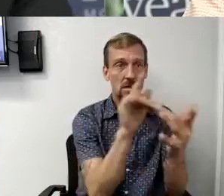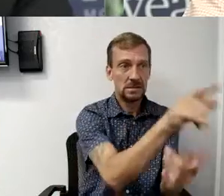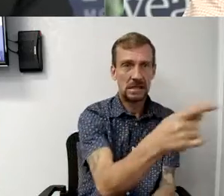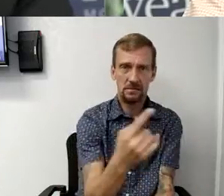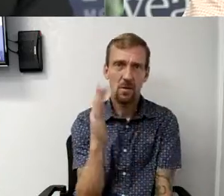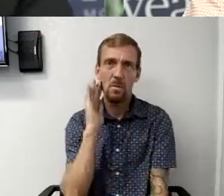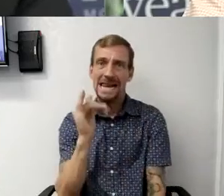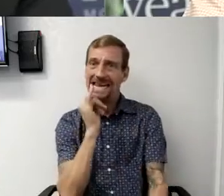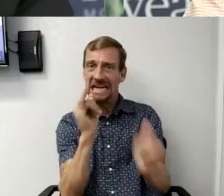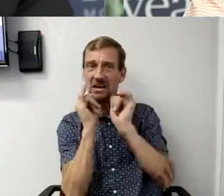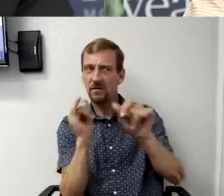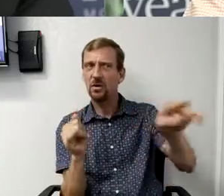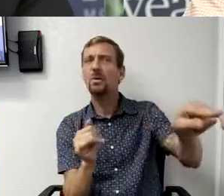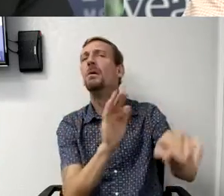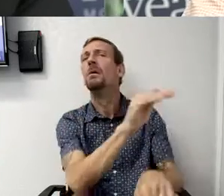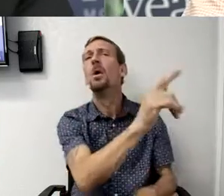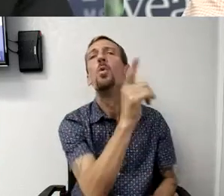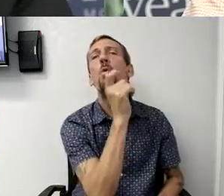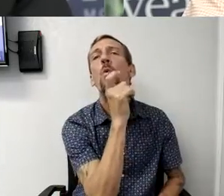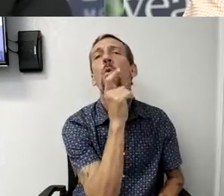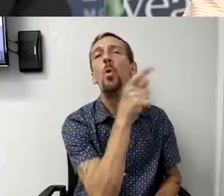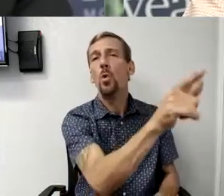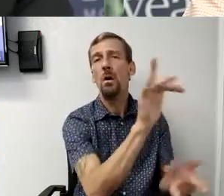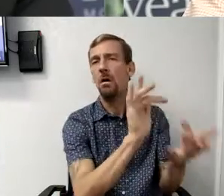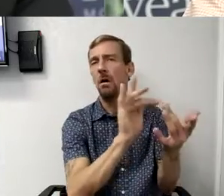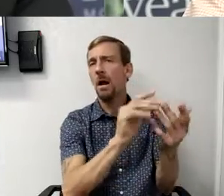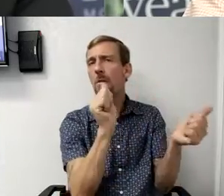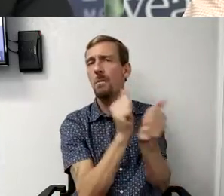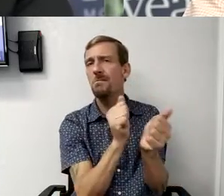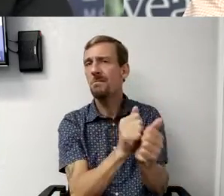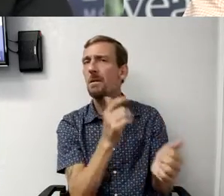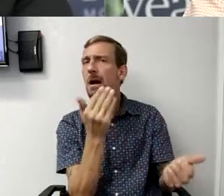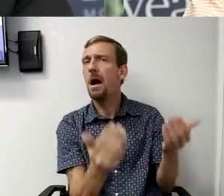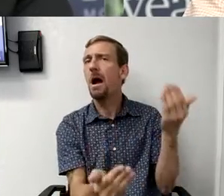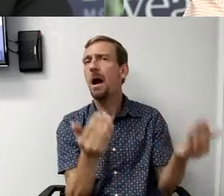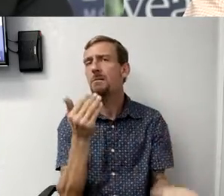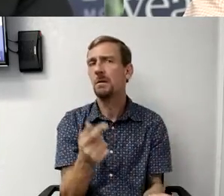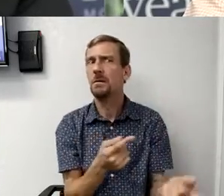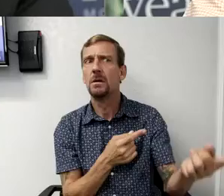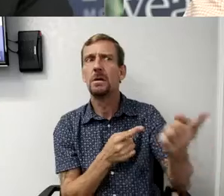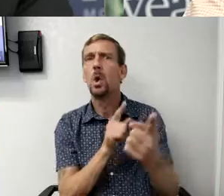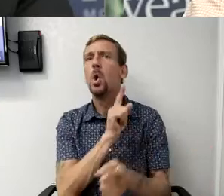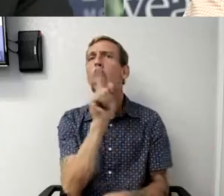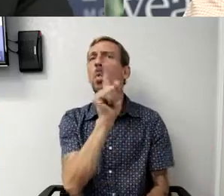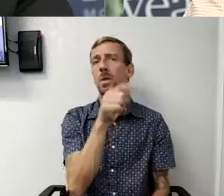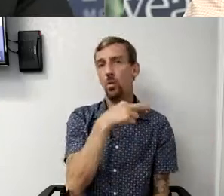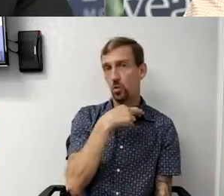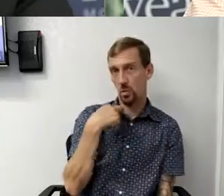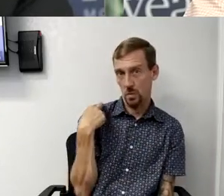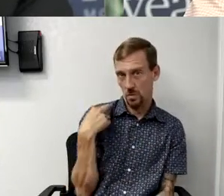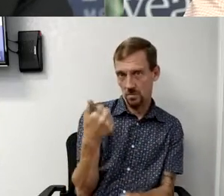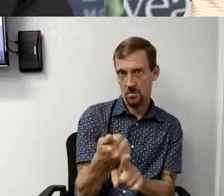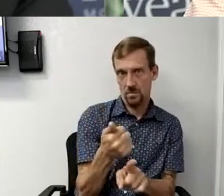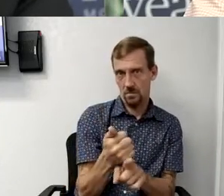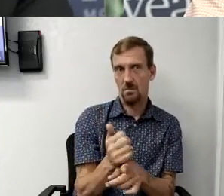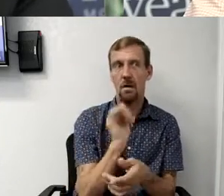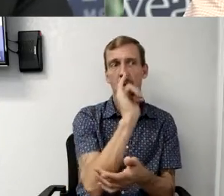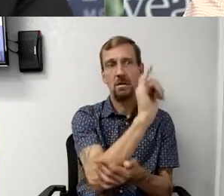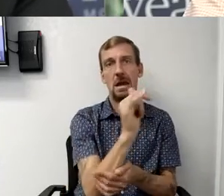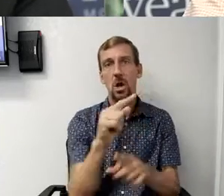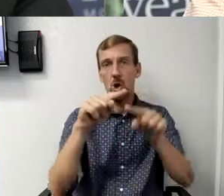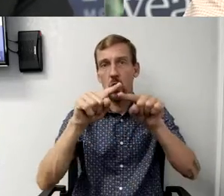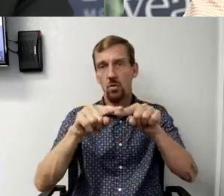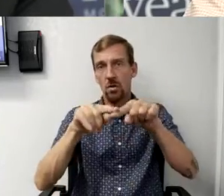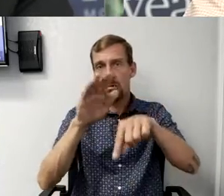ask them who they may have had contact with, and where the risks might be. And so it would be reliant on